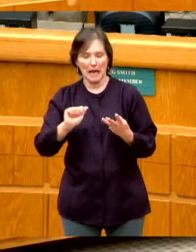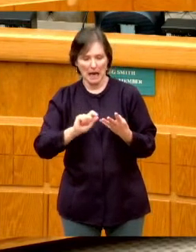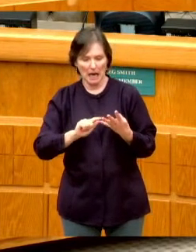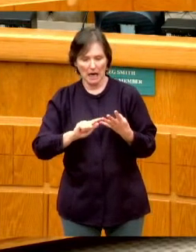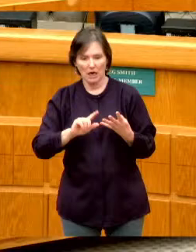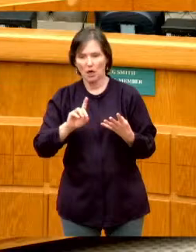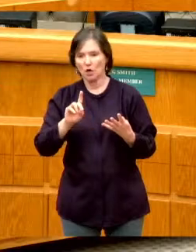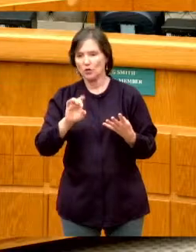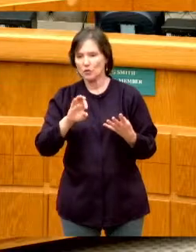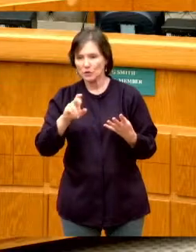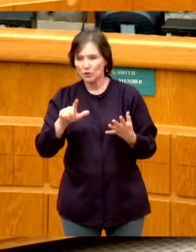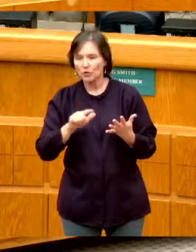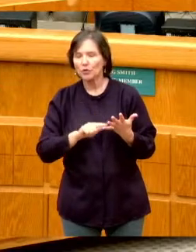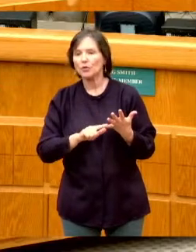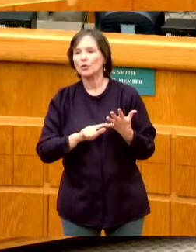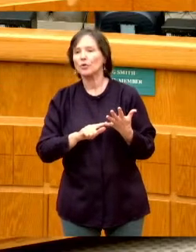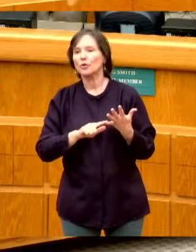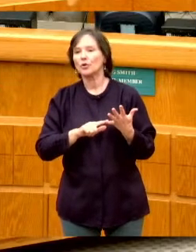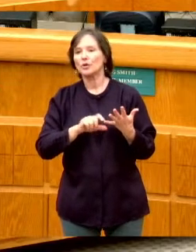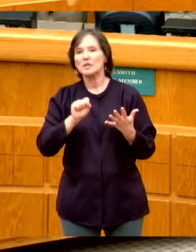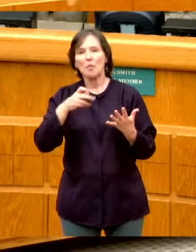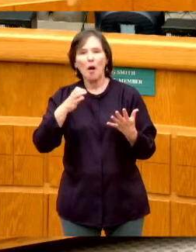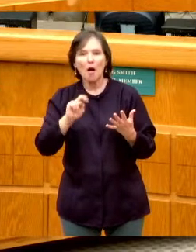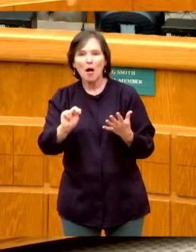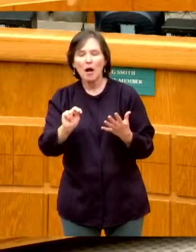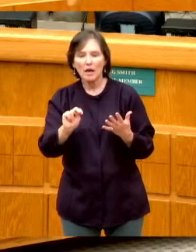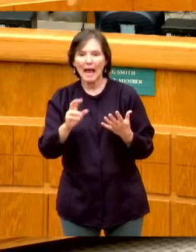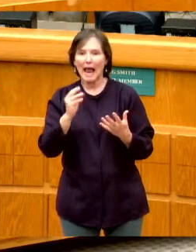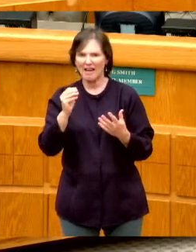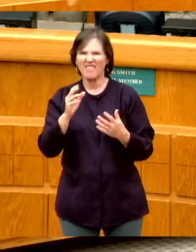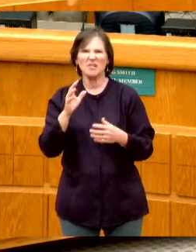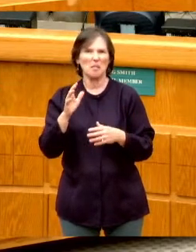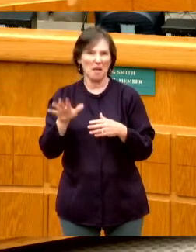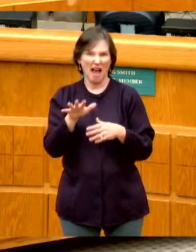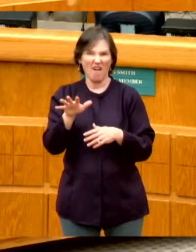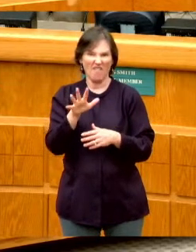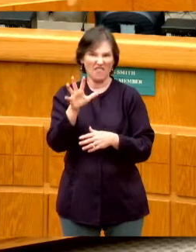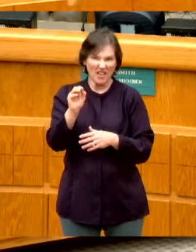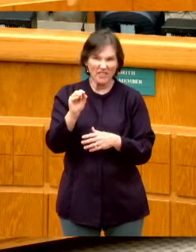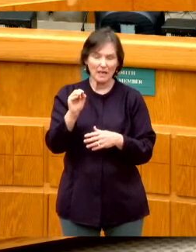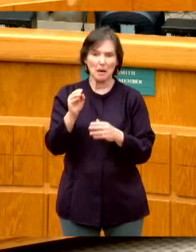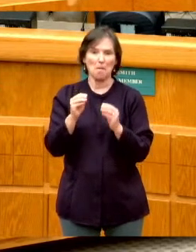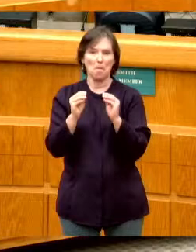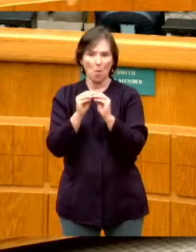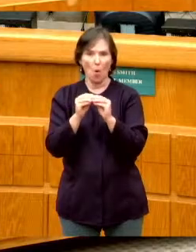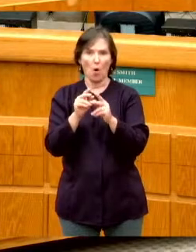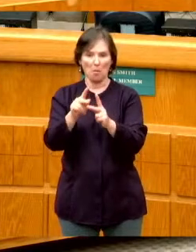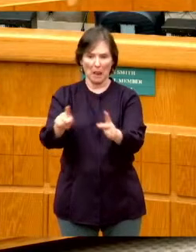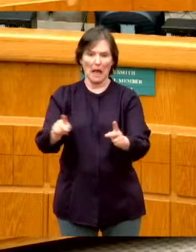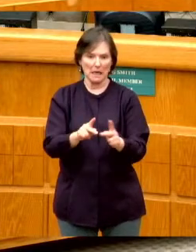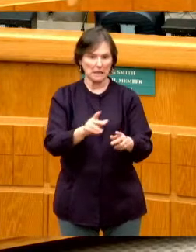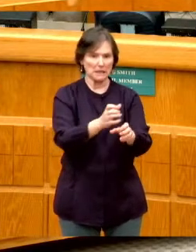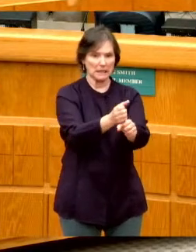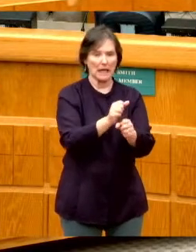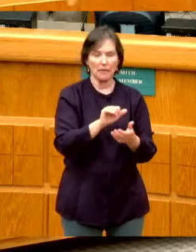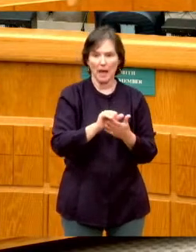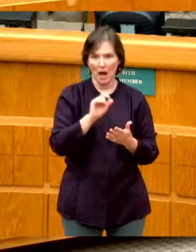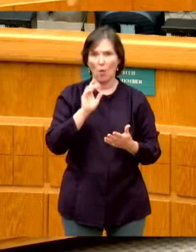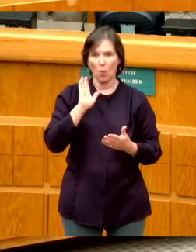and Women's Health Clinic, and about 50 others that I don't want to rattle off, but you get the idea. And so, for